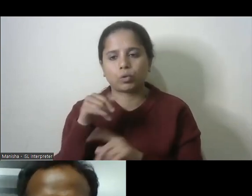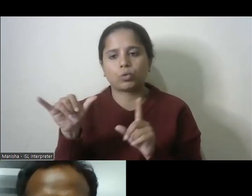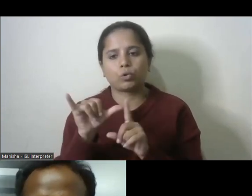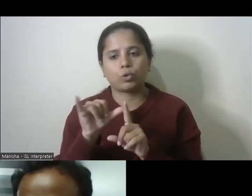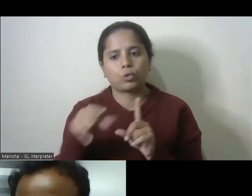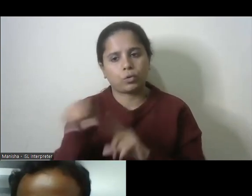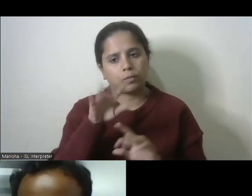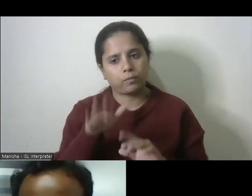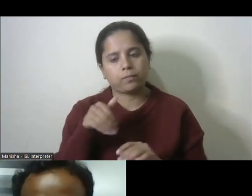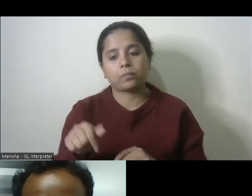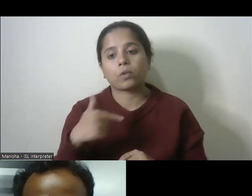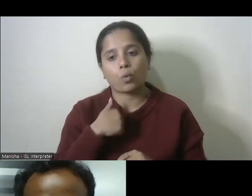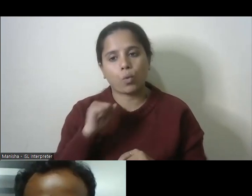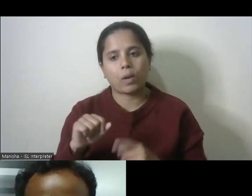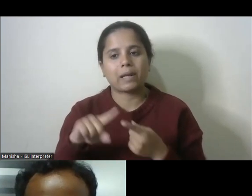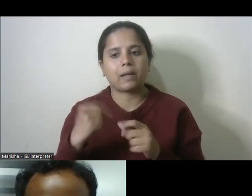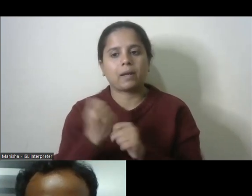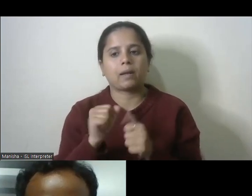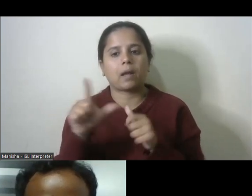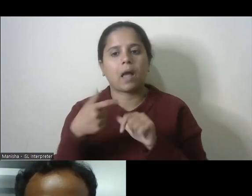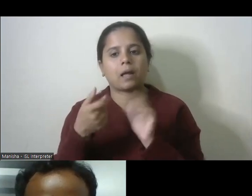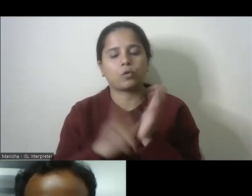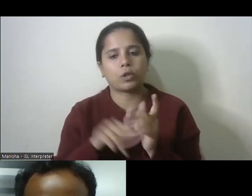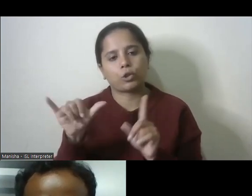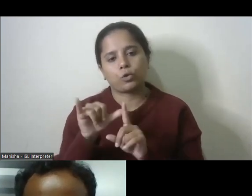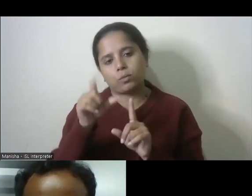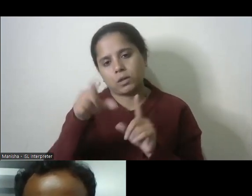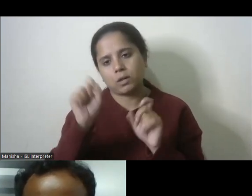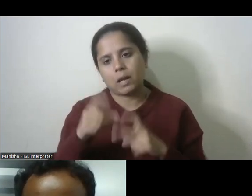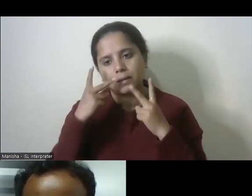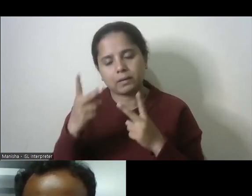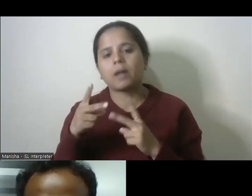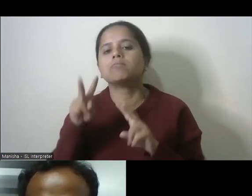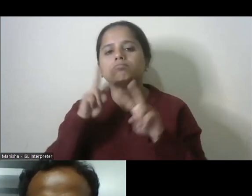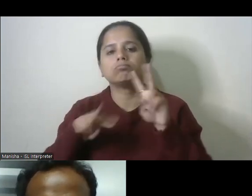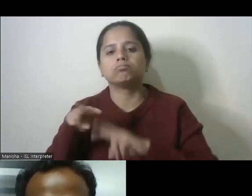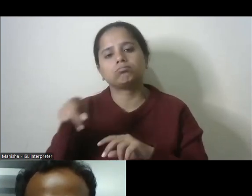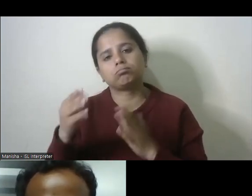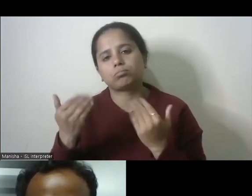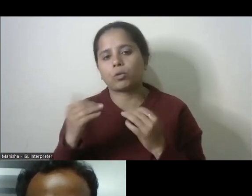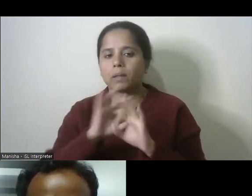on our egalitarian YouTube channel. You can get access to there.